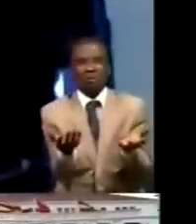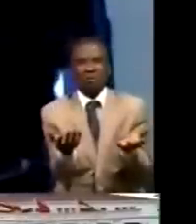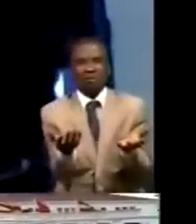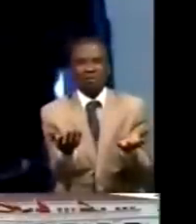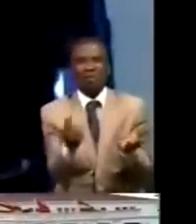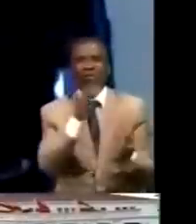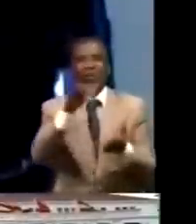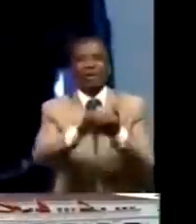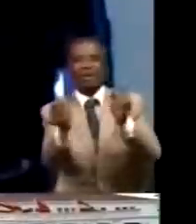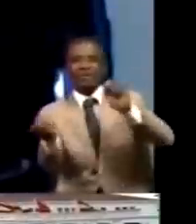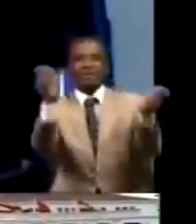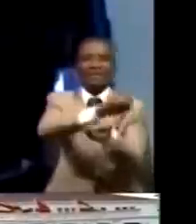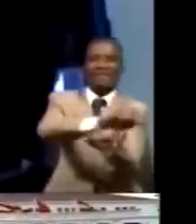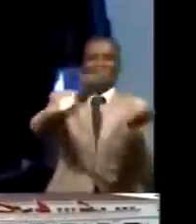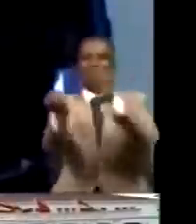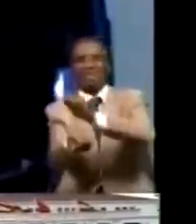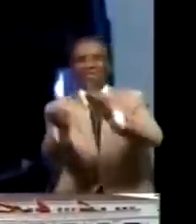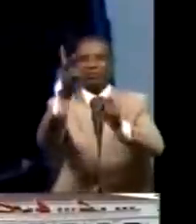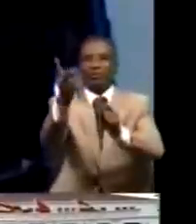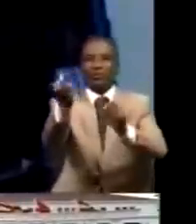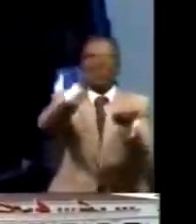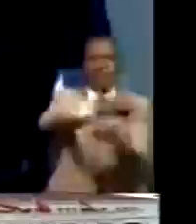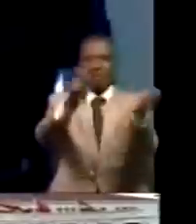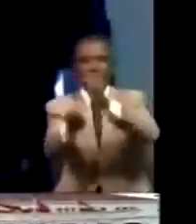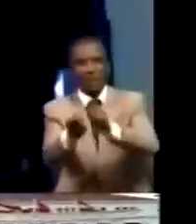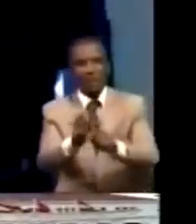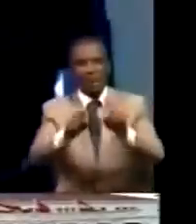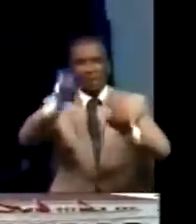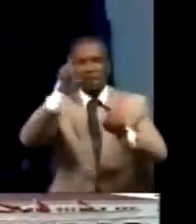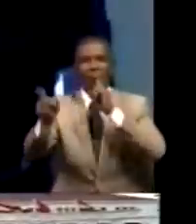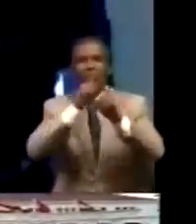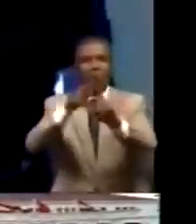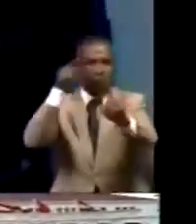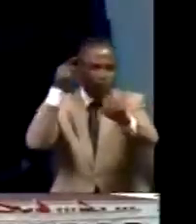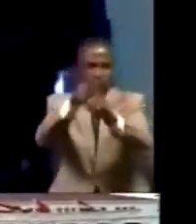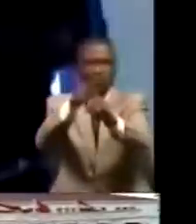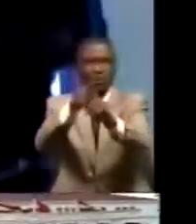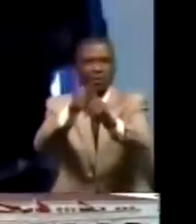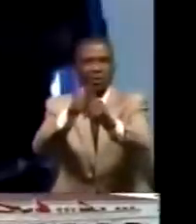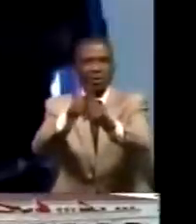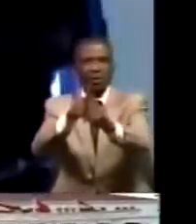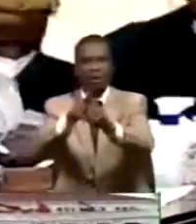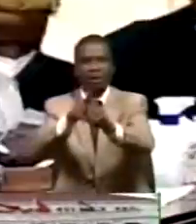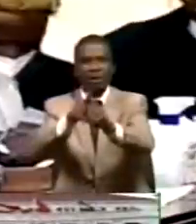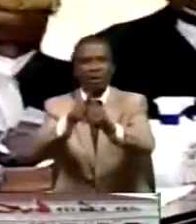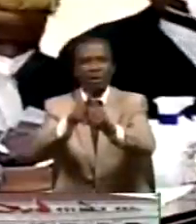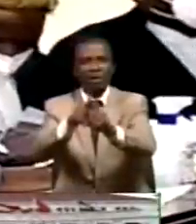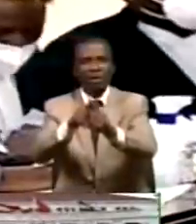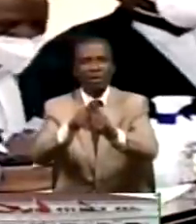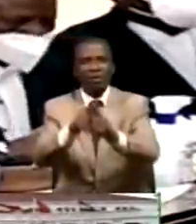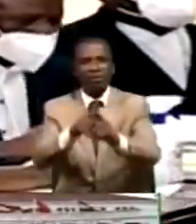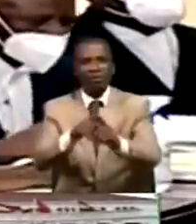where you just hand over a baton. You must deal with the specific issues. So you agree with me? And she was minded by